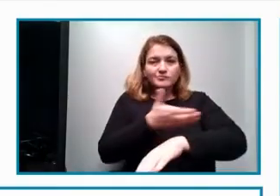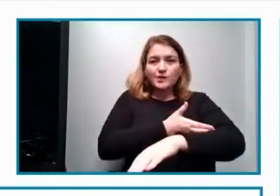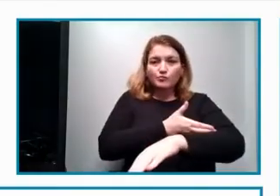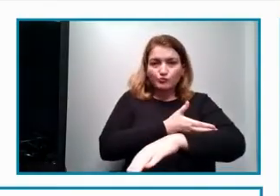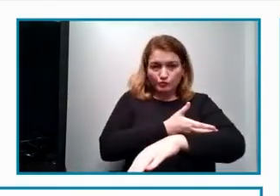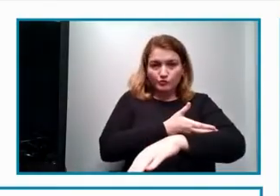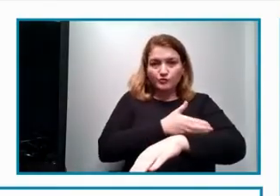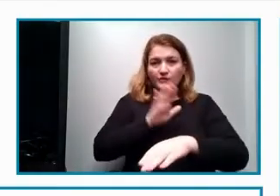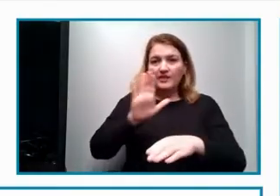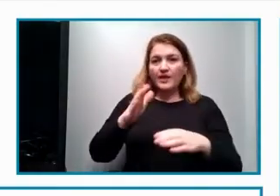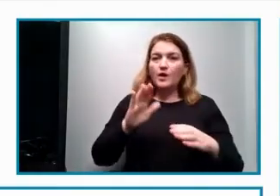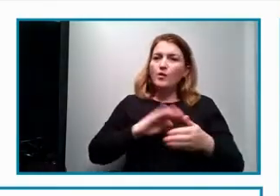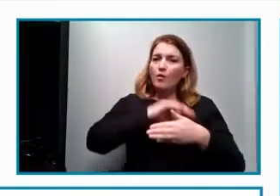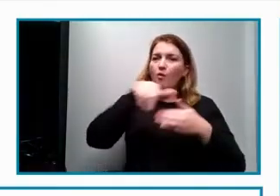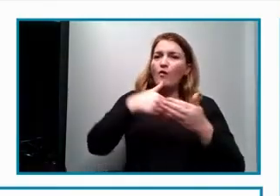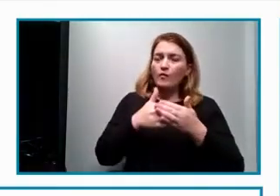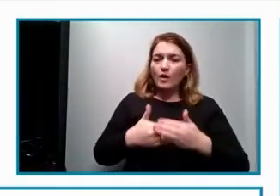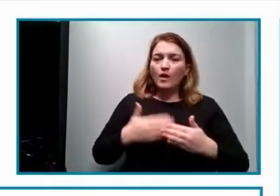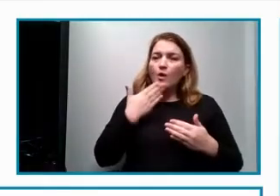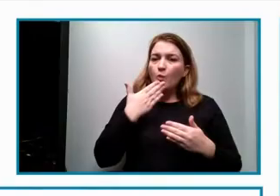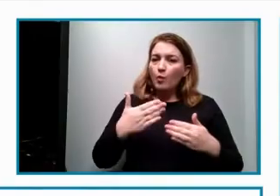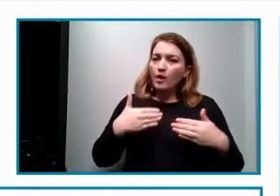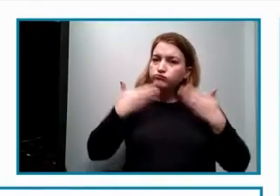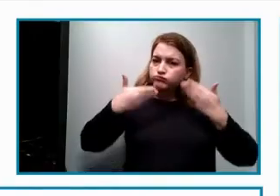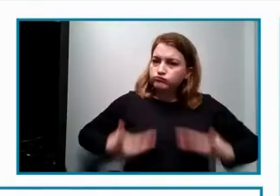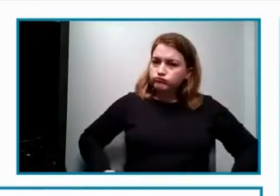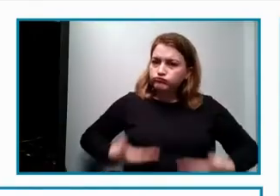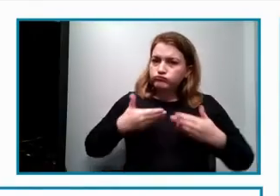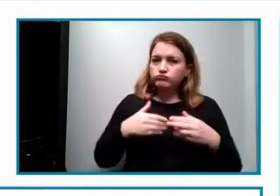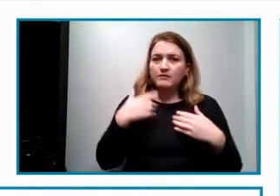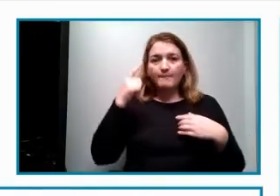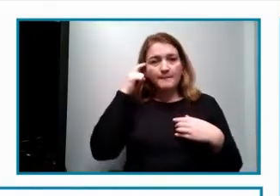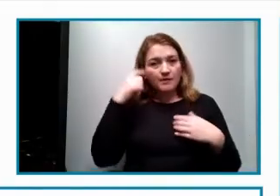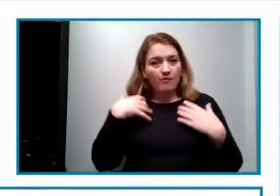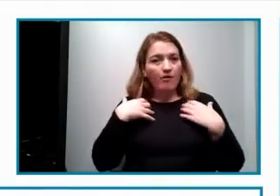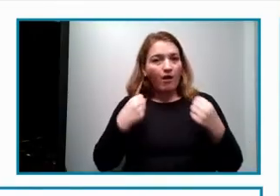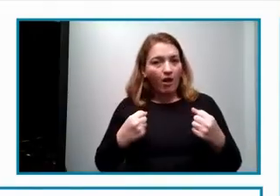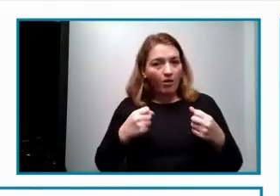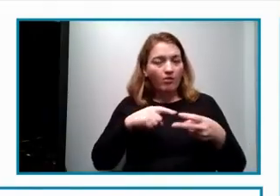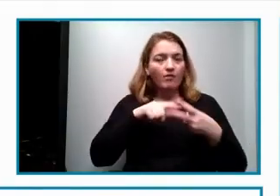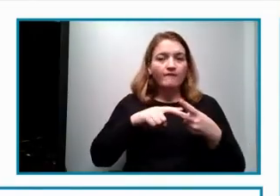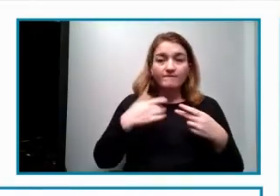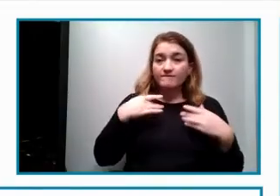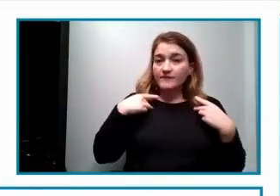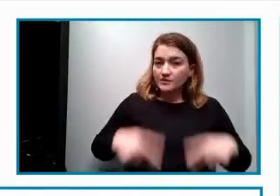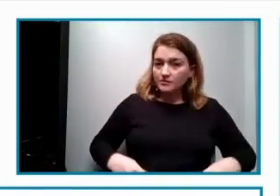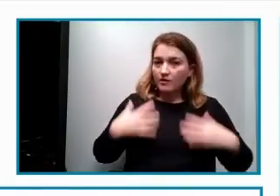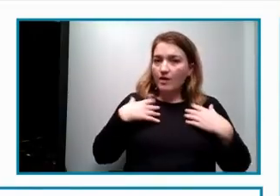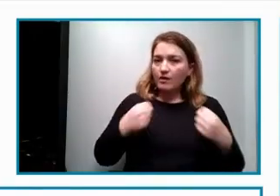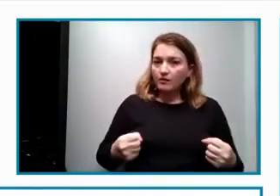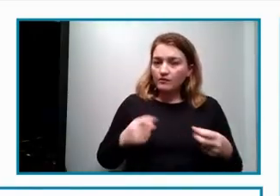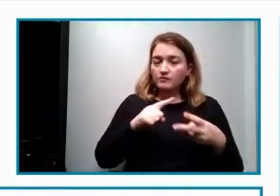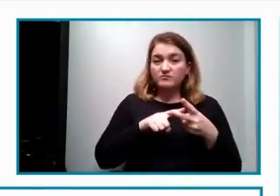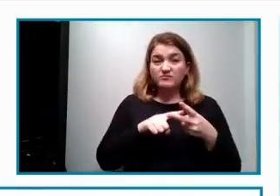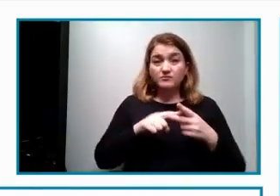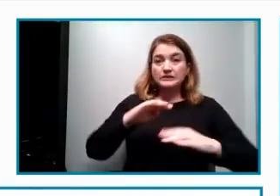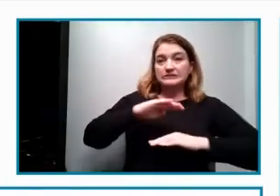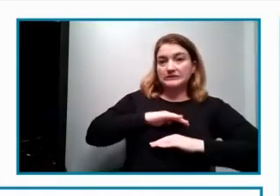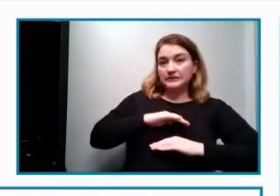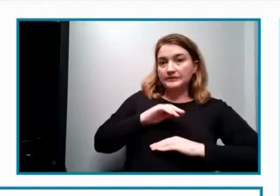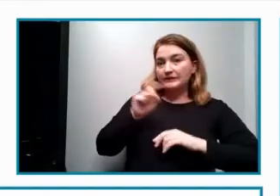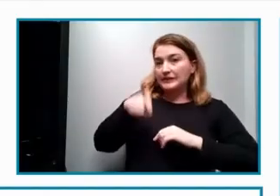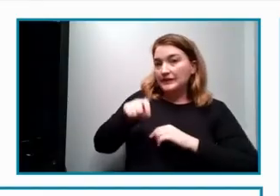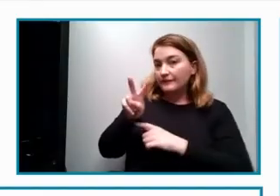participants. Programs that are designed to meet specific needs of local and now virtual military-connected